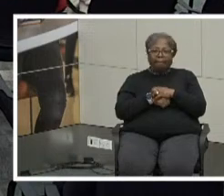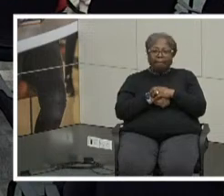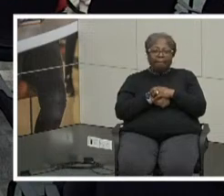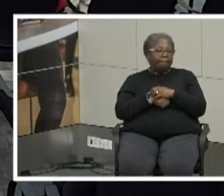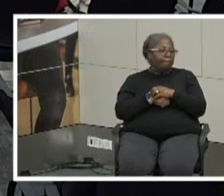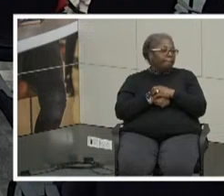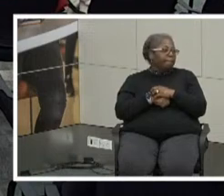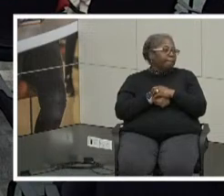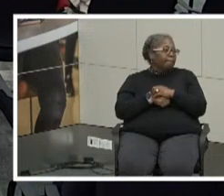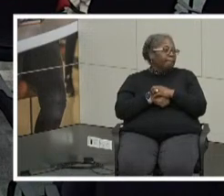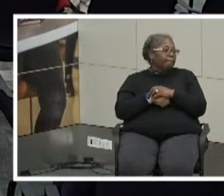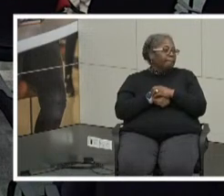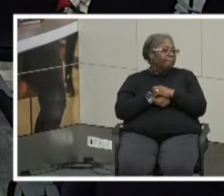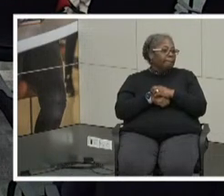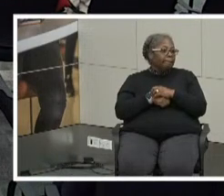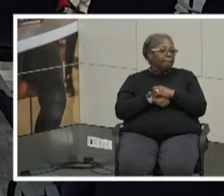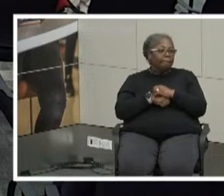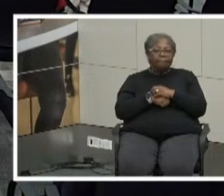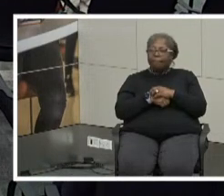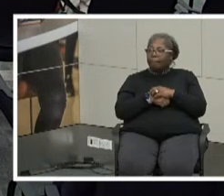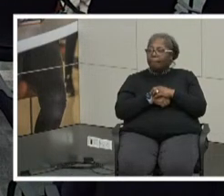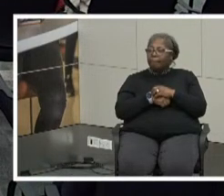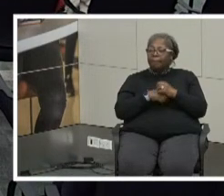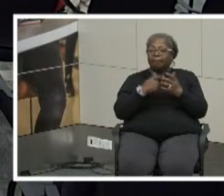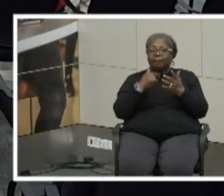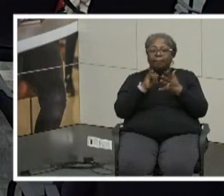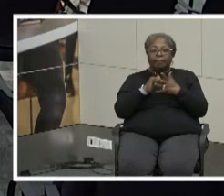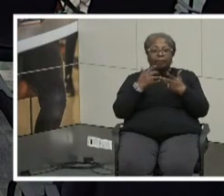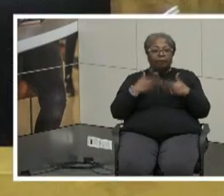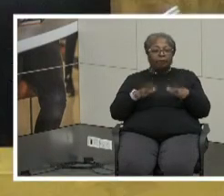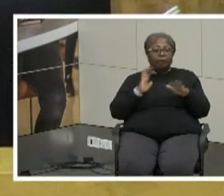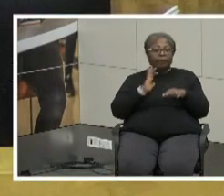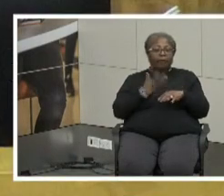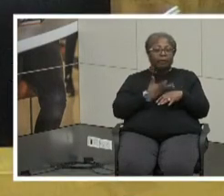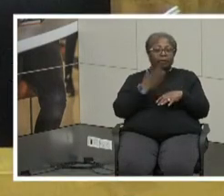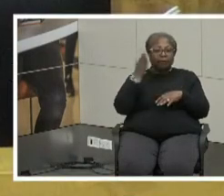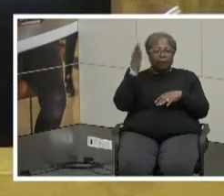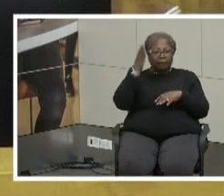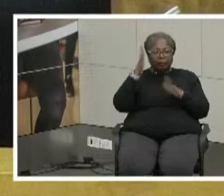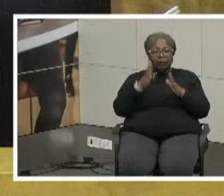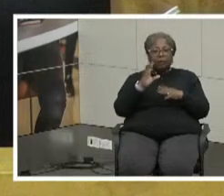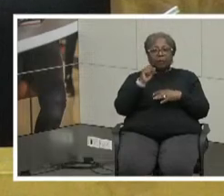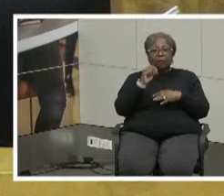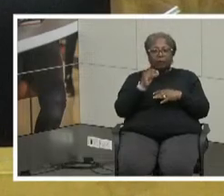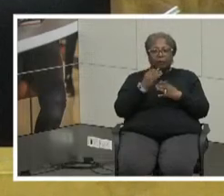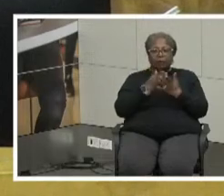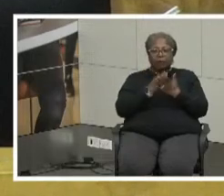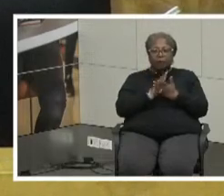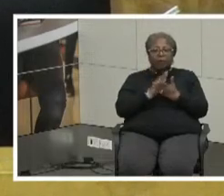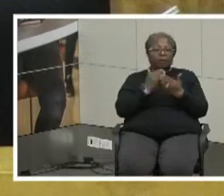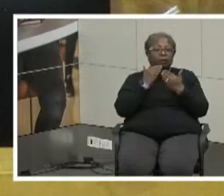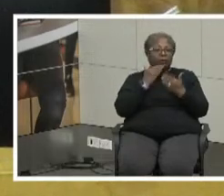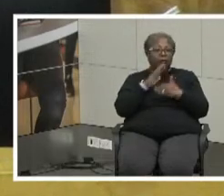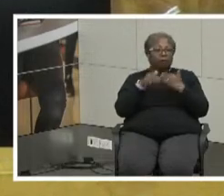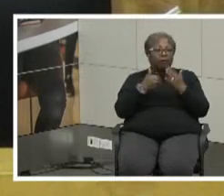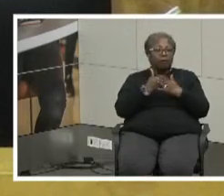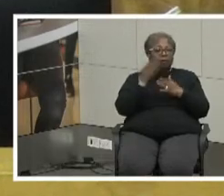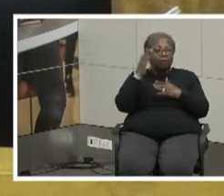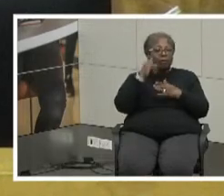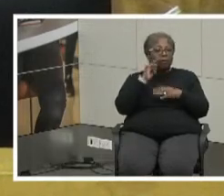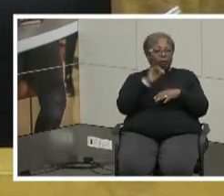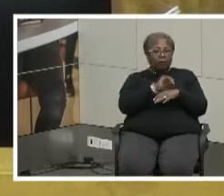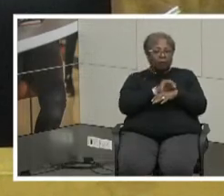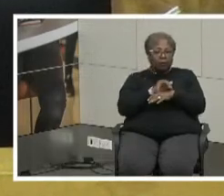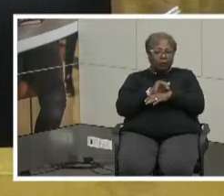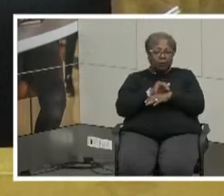you that concludes our speakers okay all right um thank you to all of our speakers this